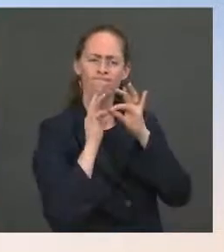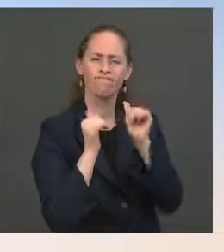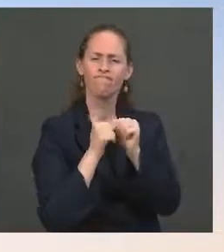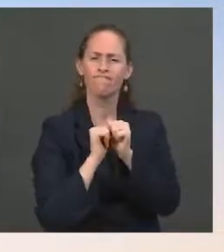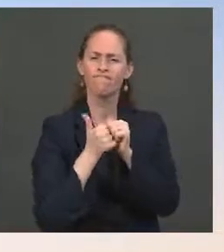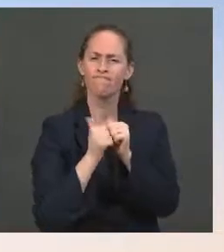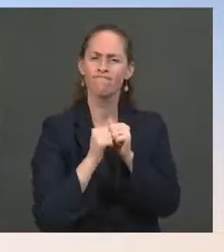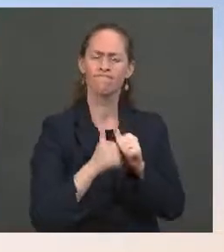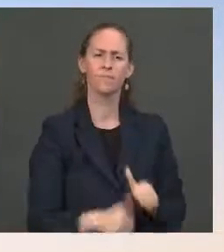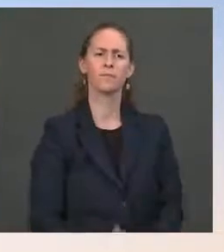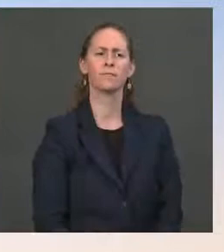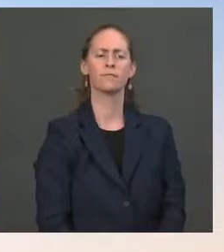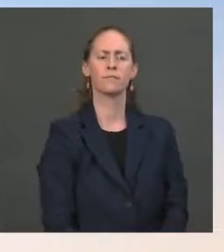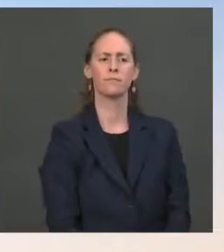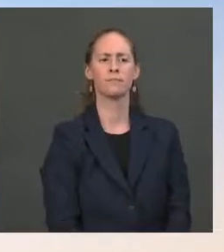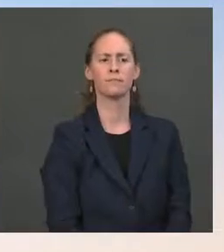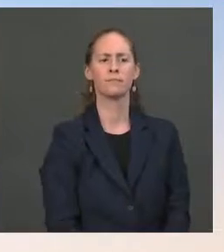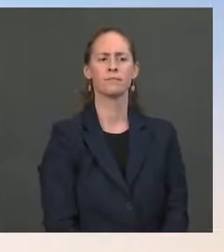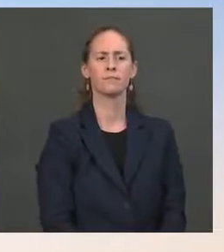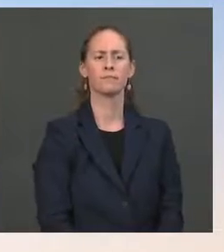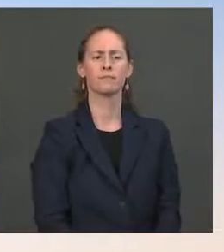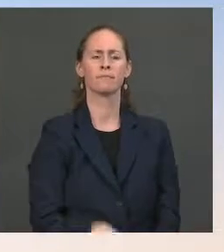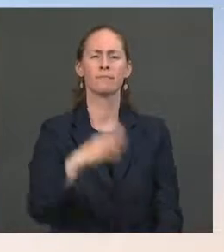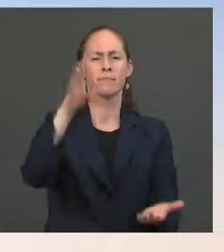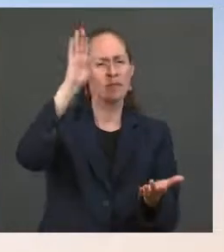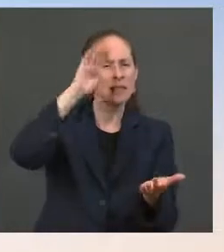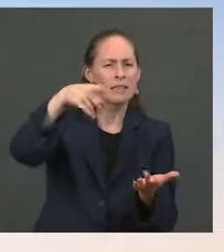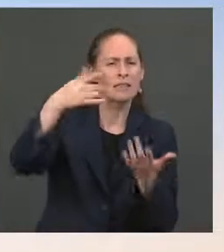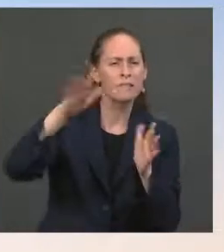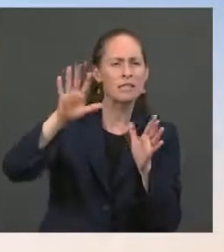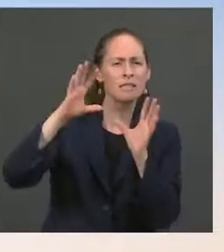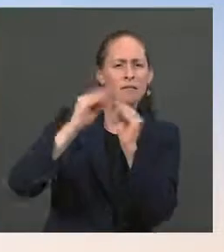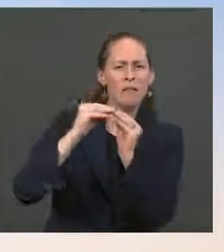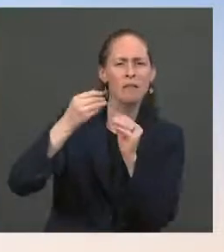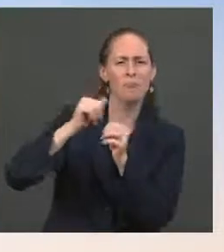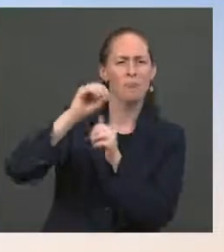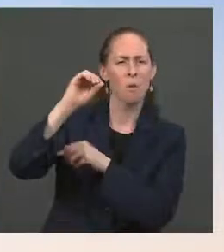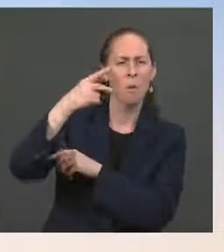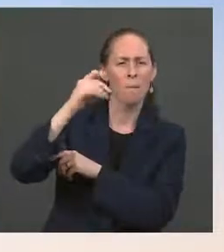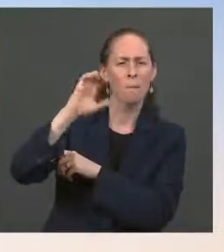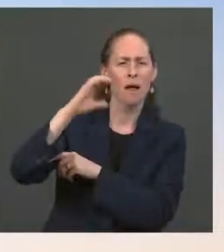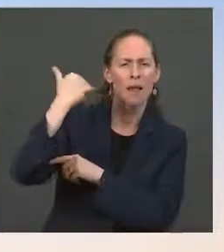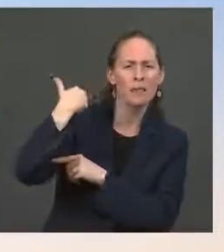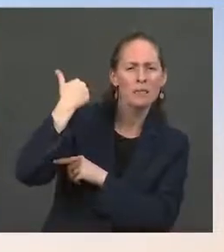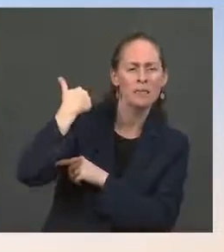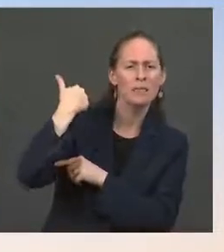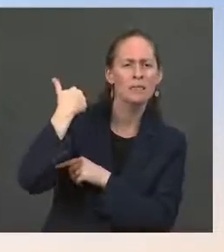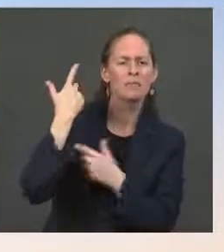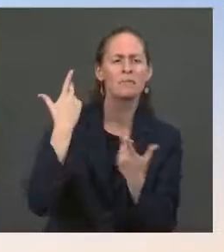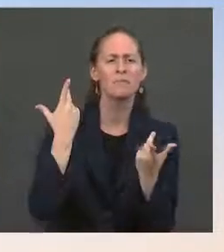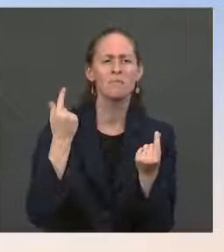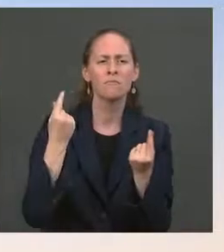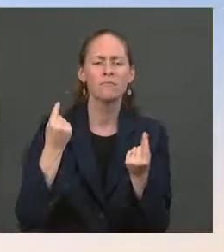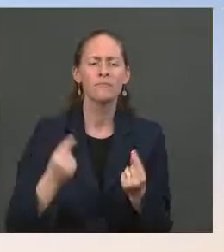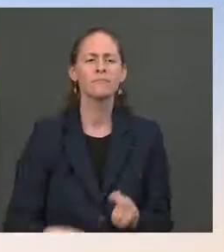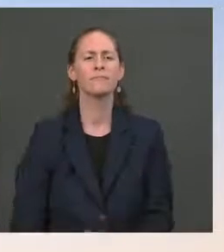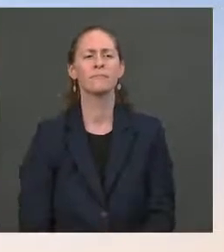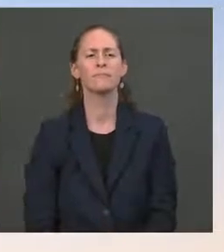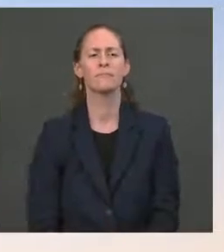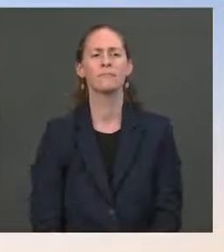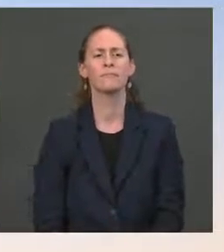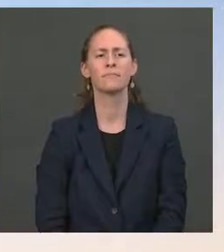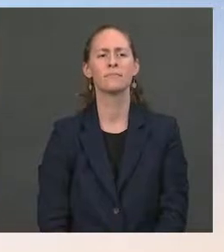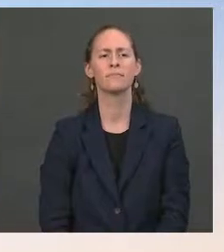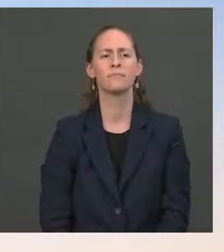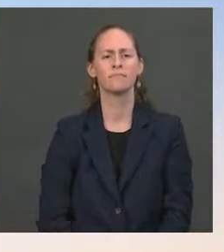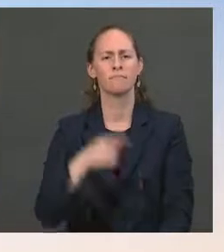with OPEC a couple months ago, but in the past week, I know last week you said you'd kind of circle back on what message we had